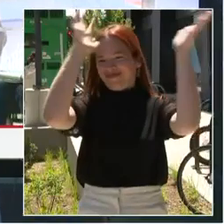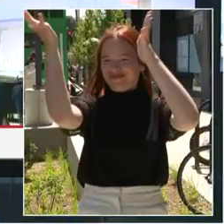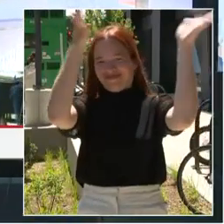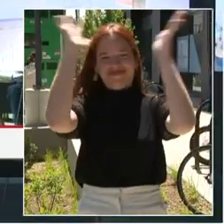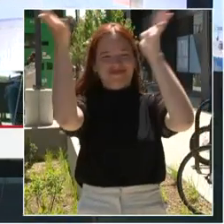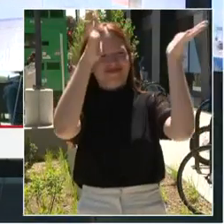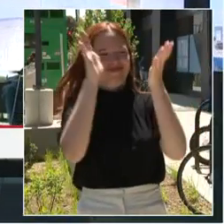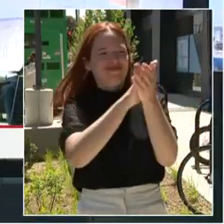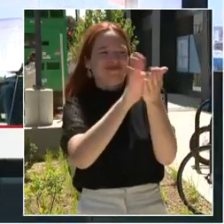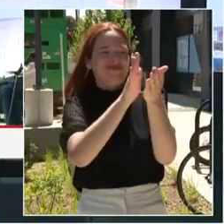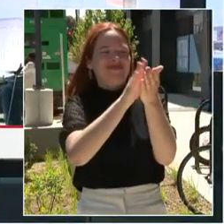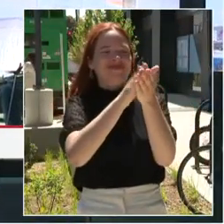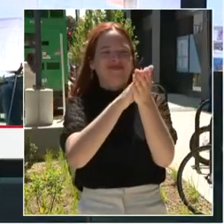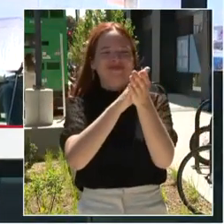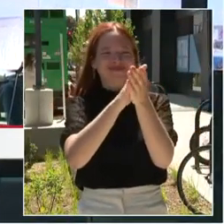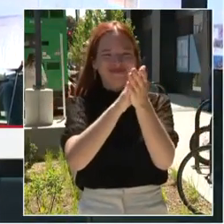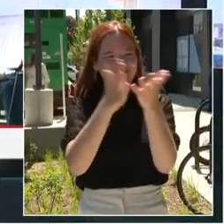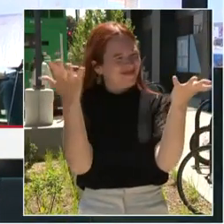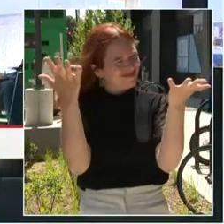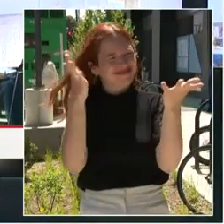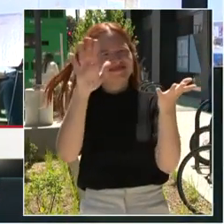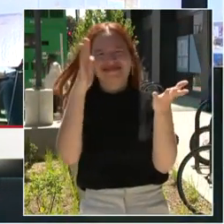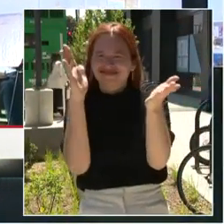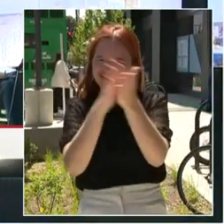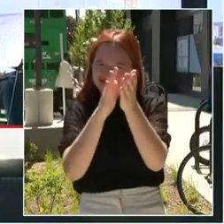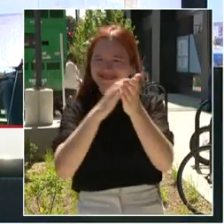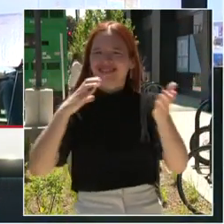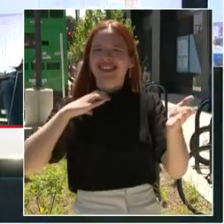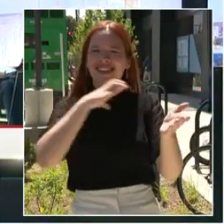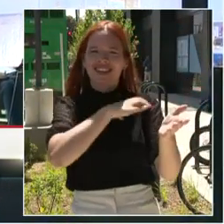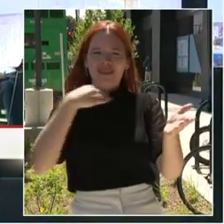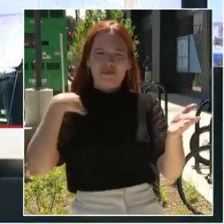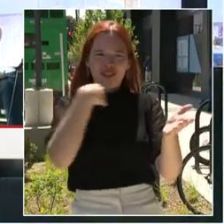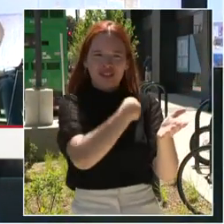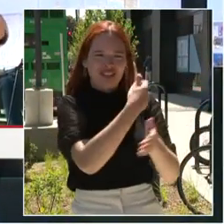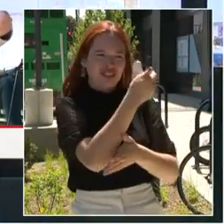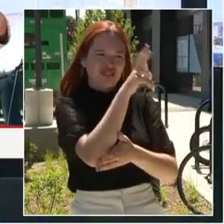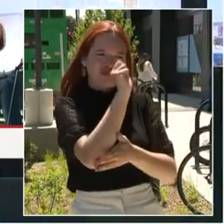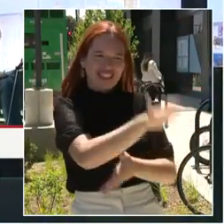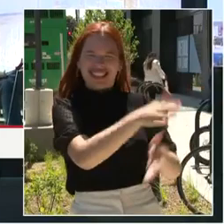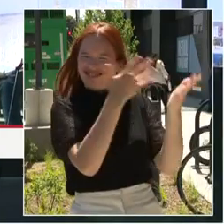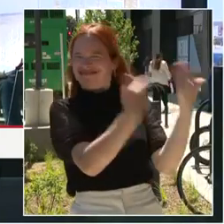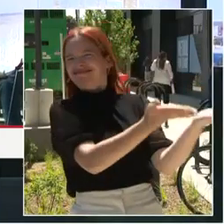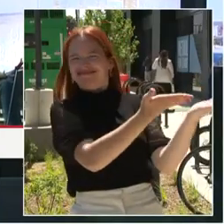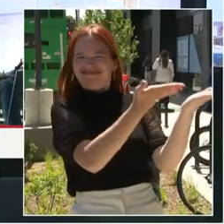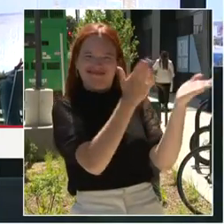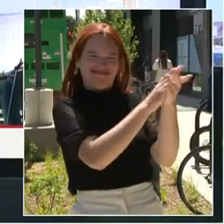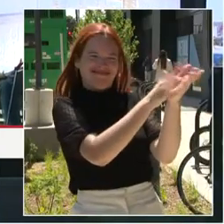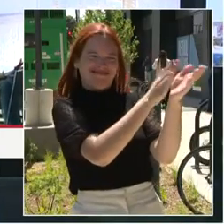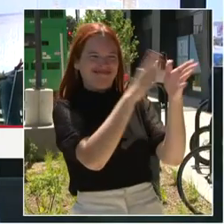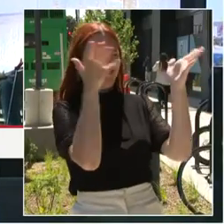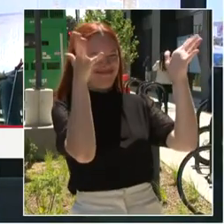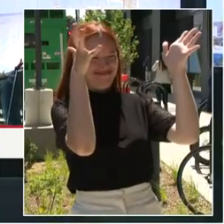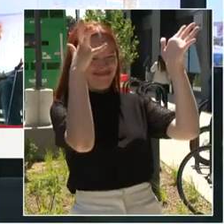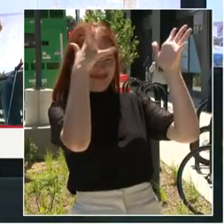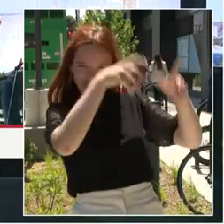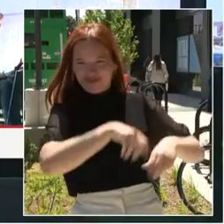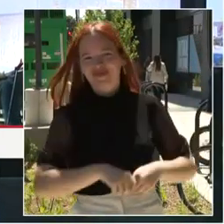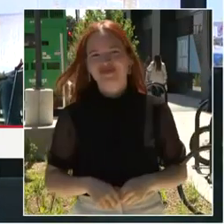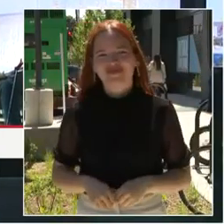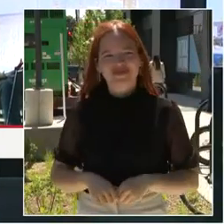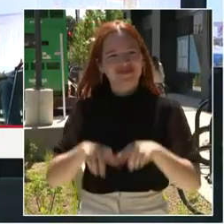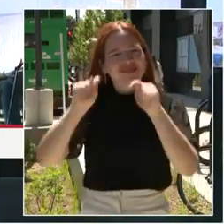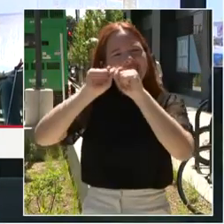Let's give another hand to Councilmember Vince Gray, the team in the Ward 7 Council